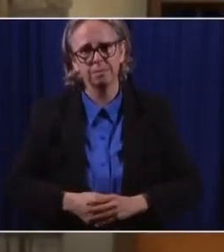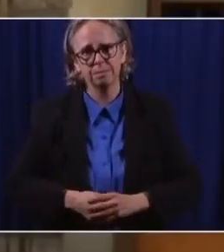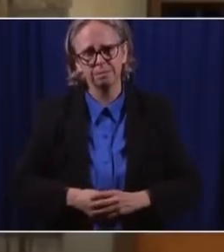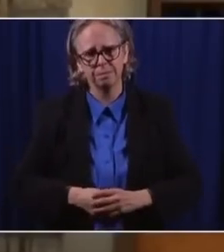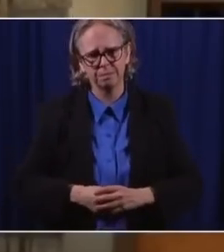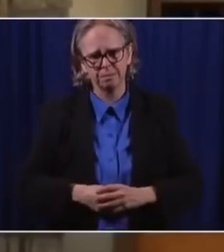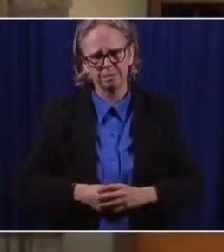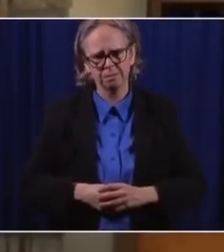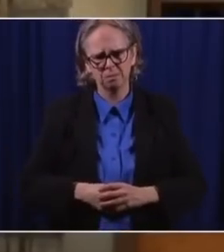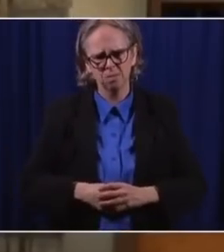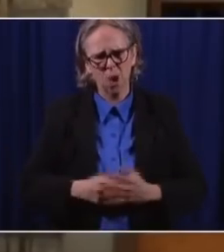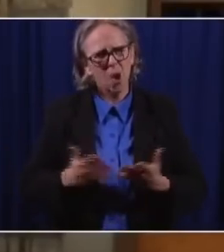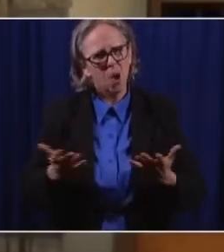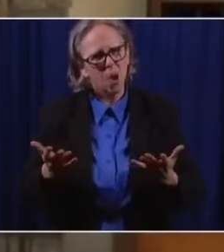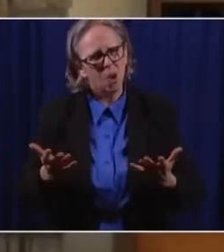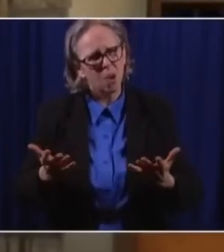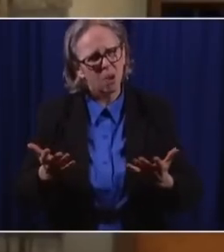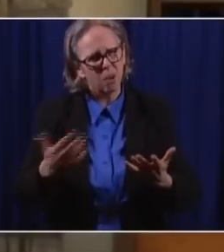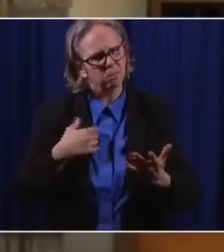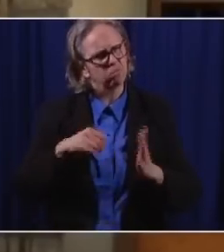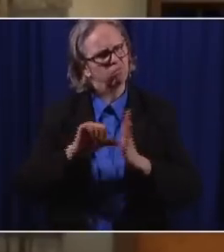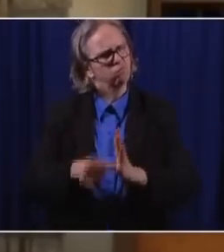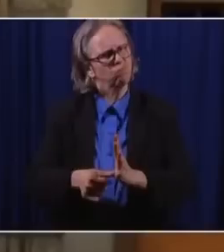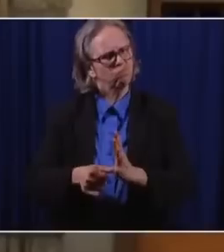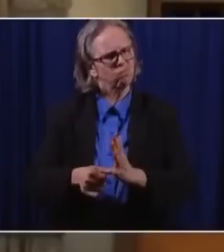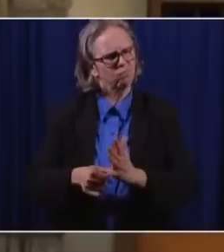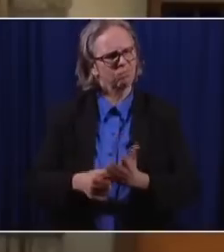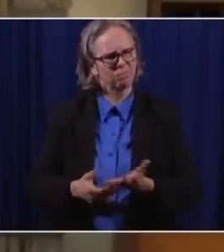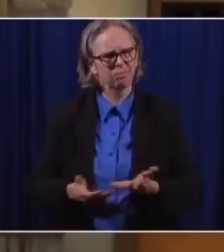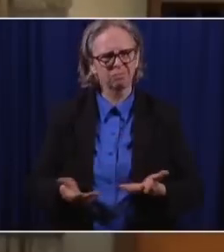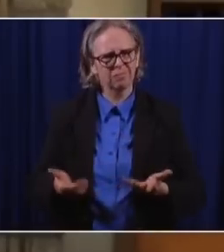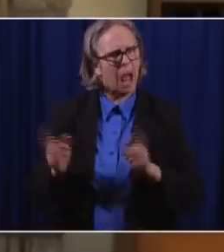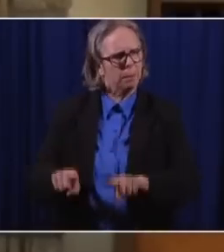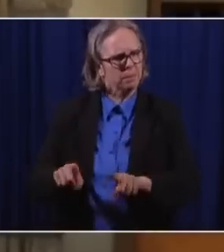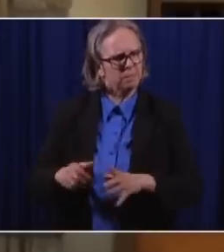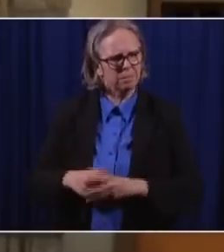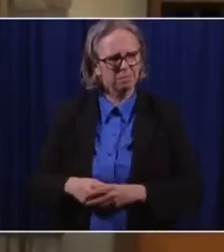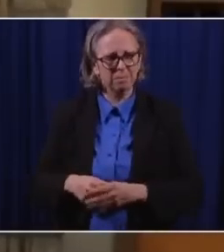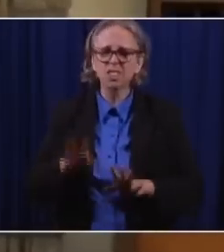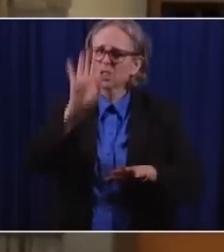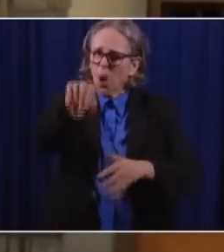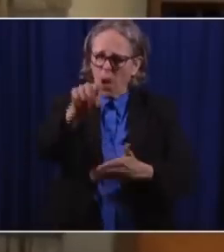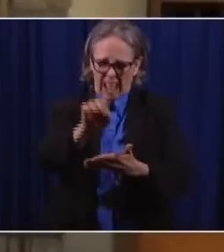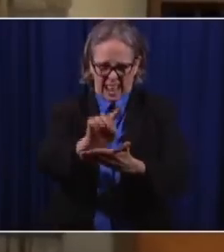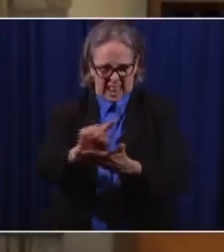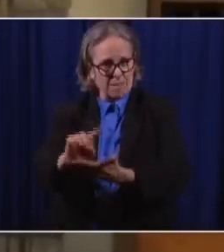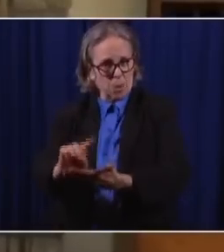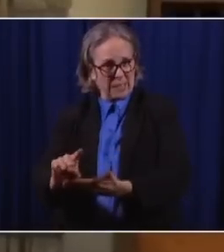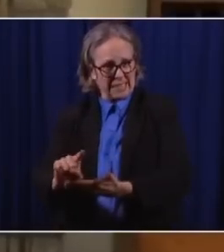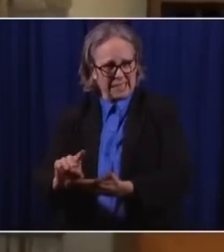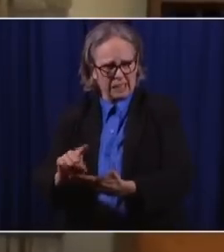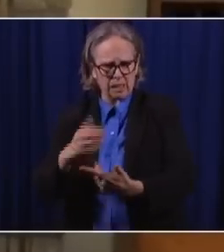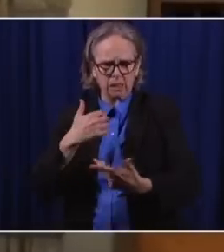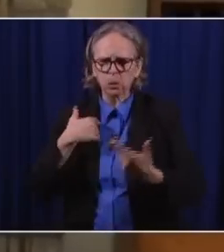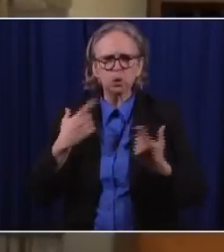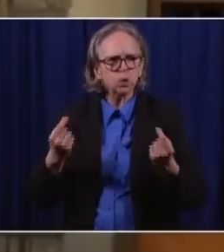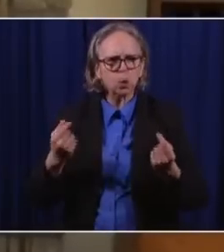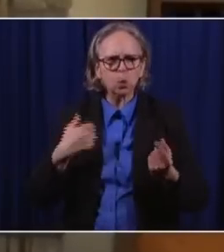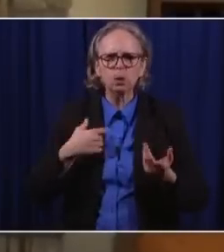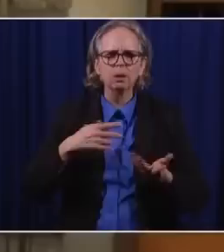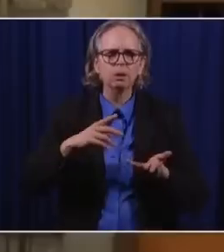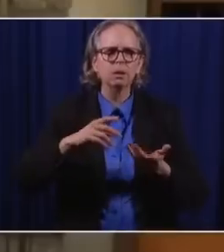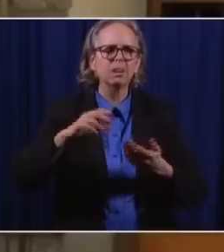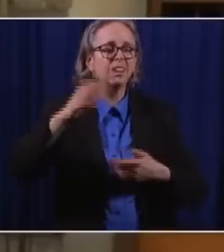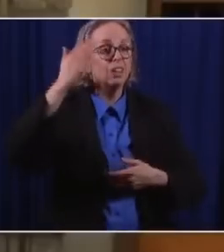We are citing, and we publish it every week, when our agents are out and go into a bar and people are intermixing